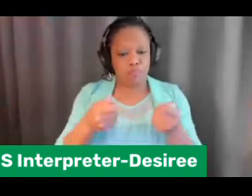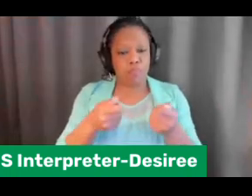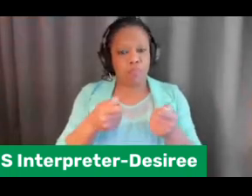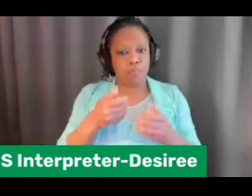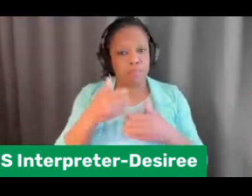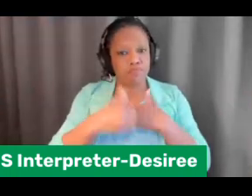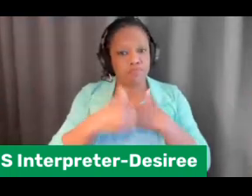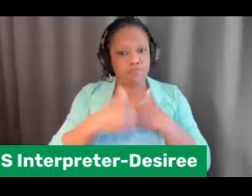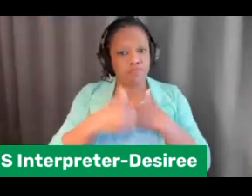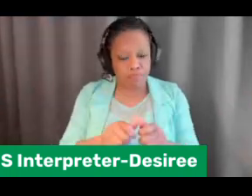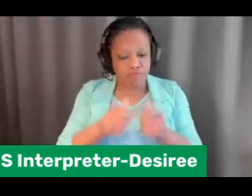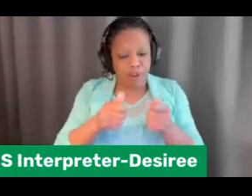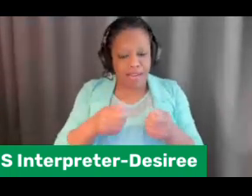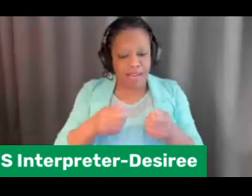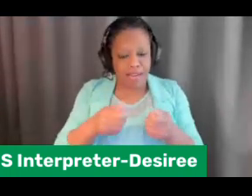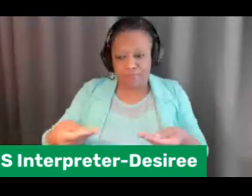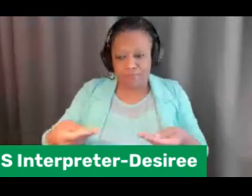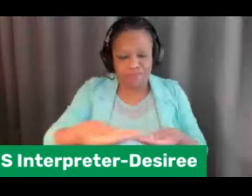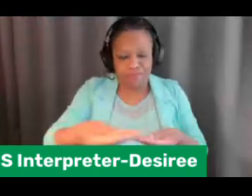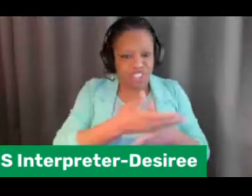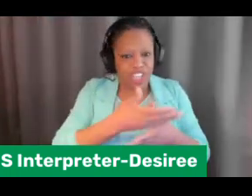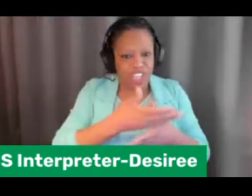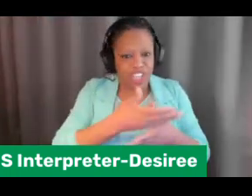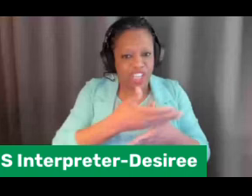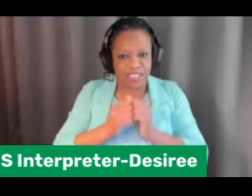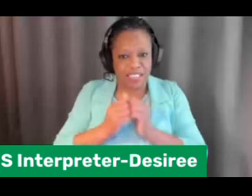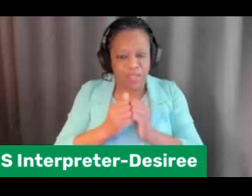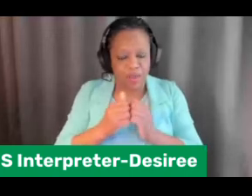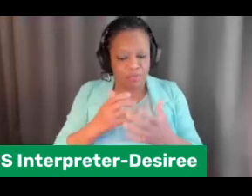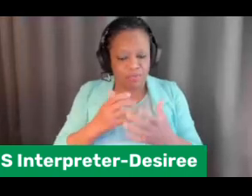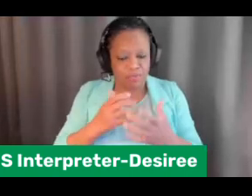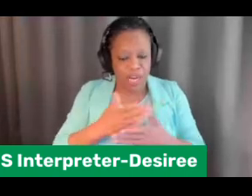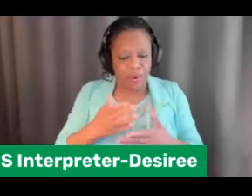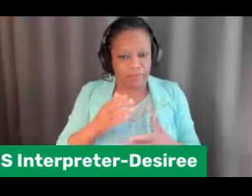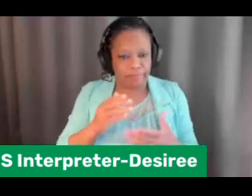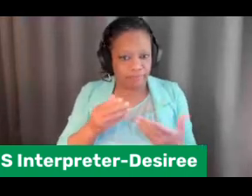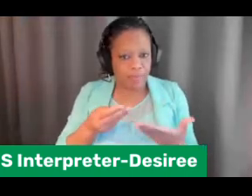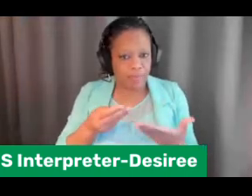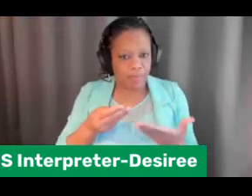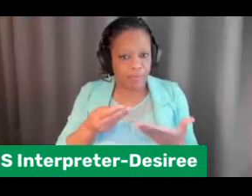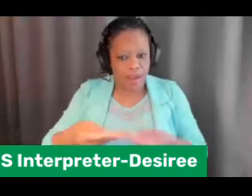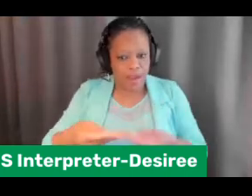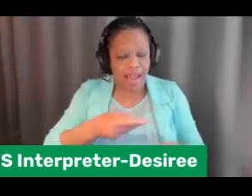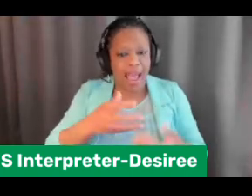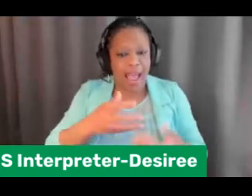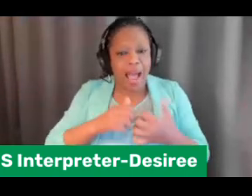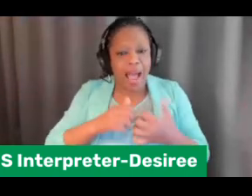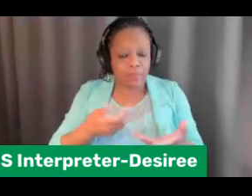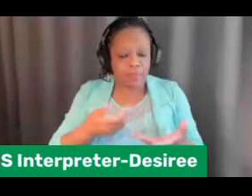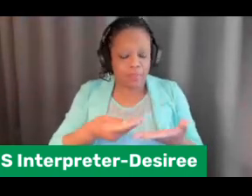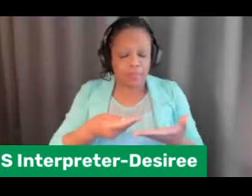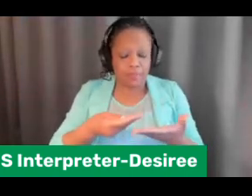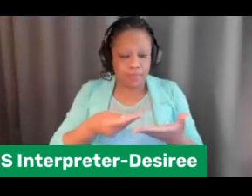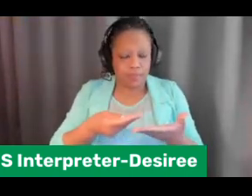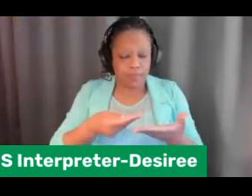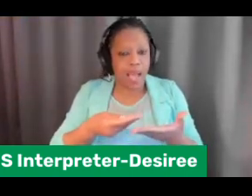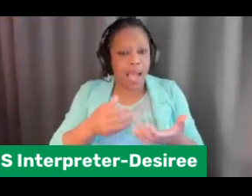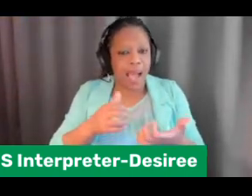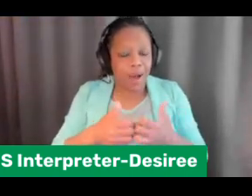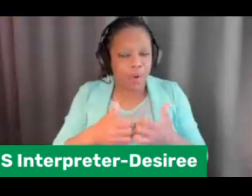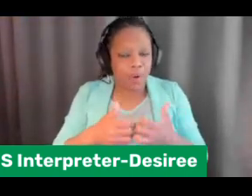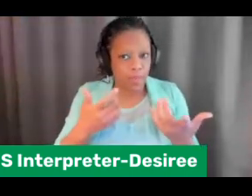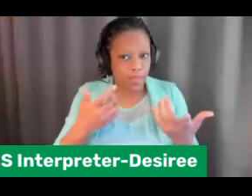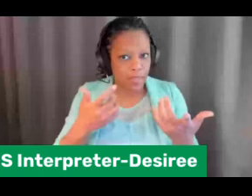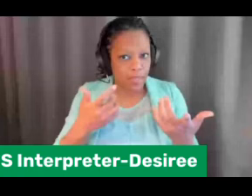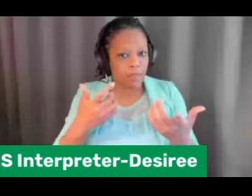an act of caring for each other? How might we be intentional about pausing the things that are going on in our lives to